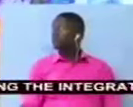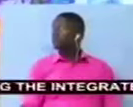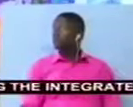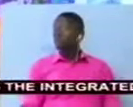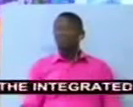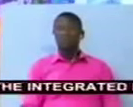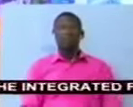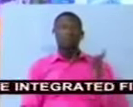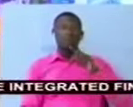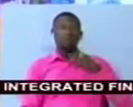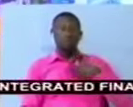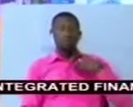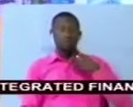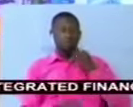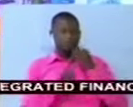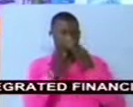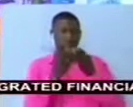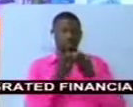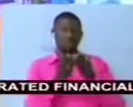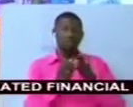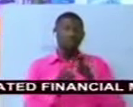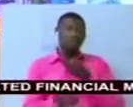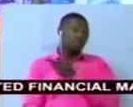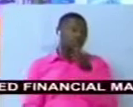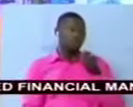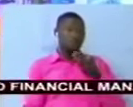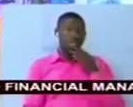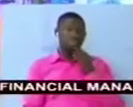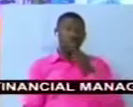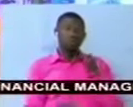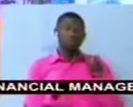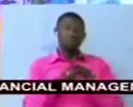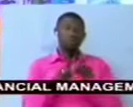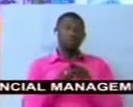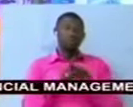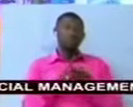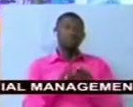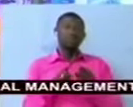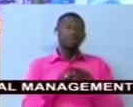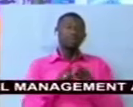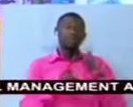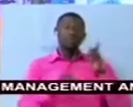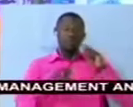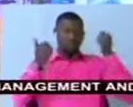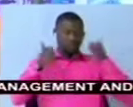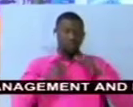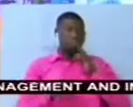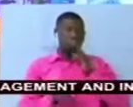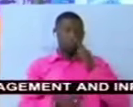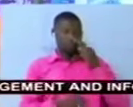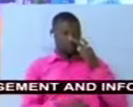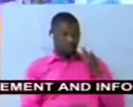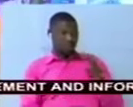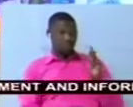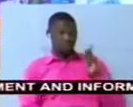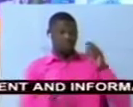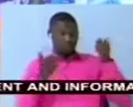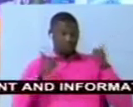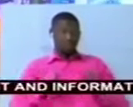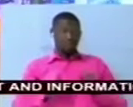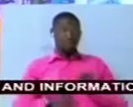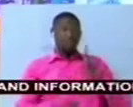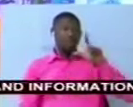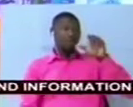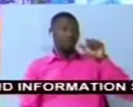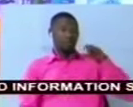What I wanted to say there is what those who were with the same, what happened, who witnessed what happened. But Lamin and the